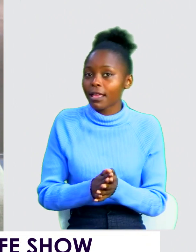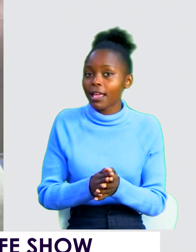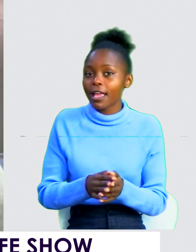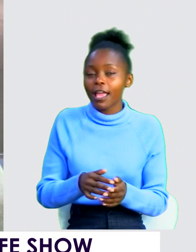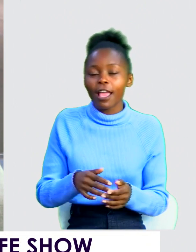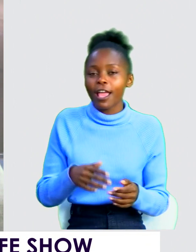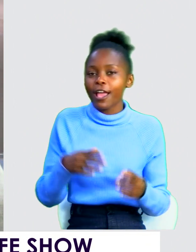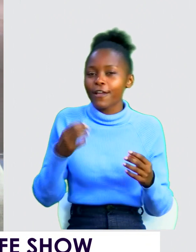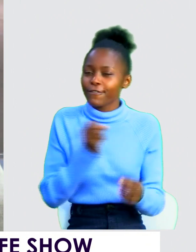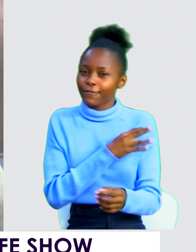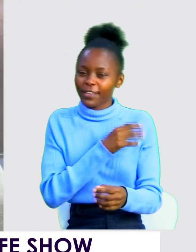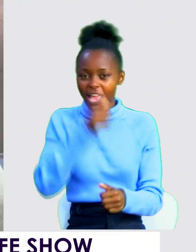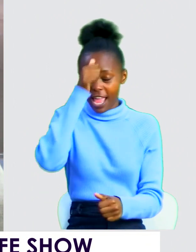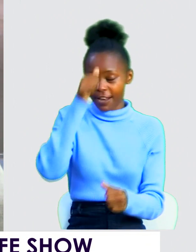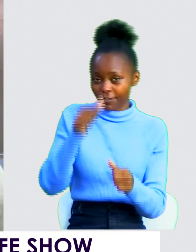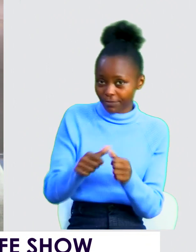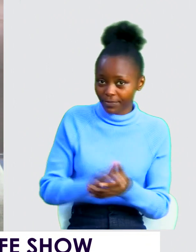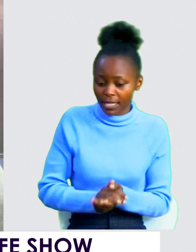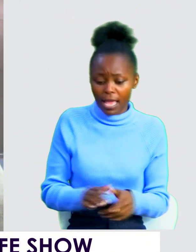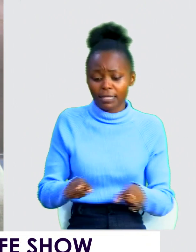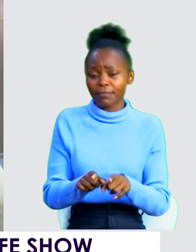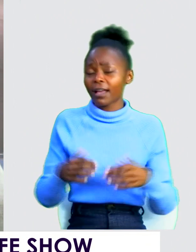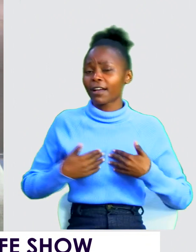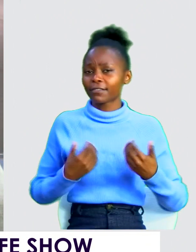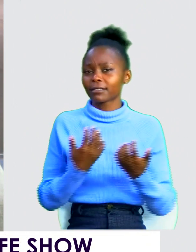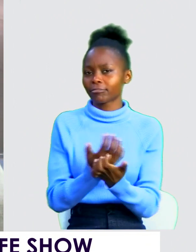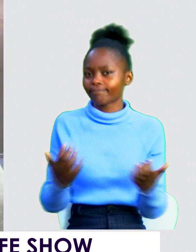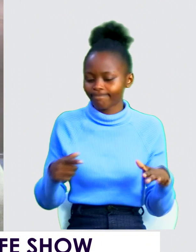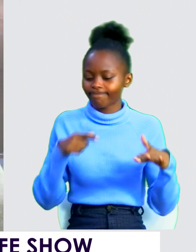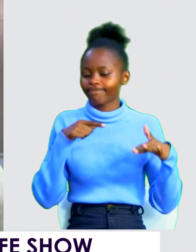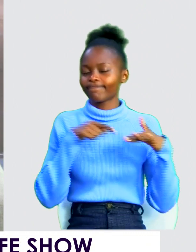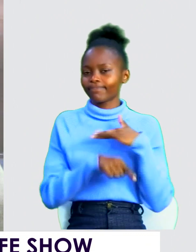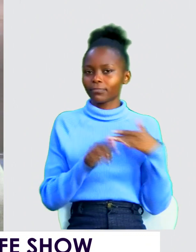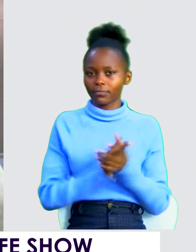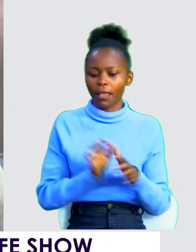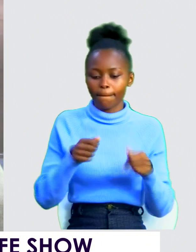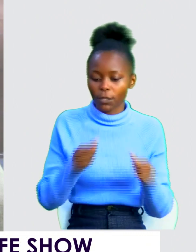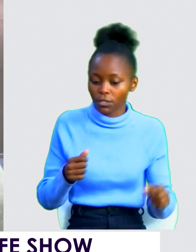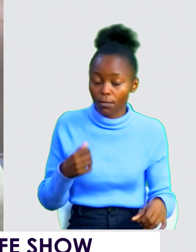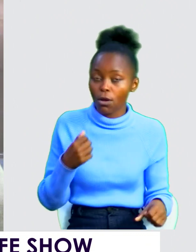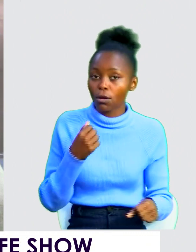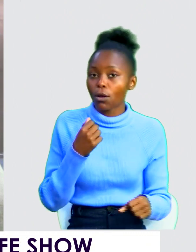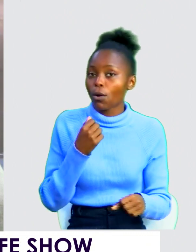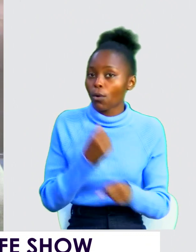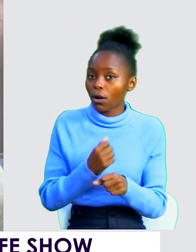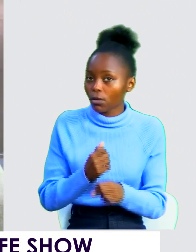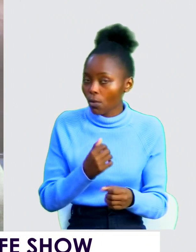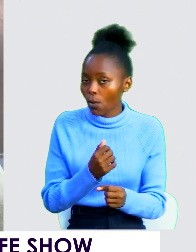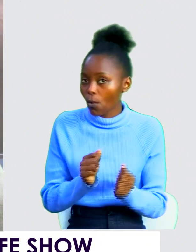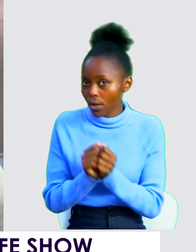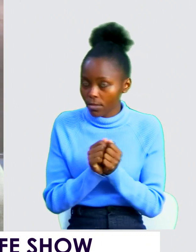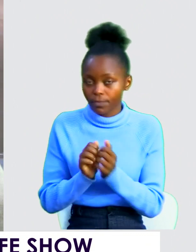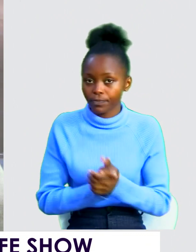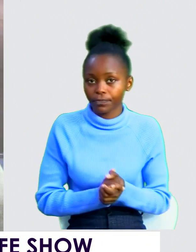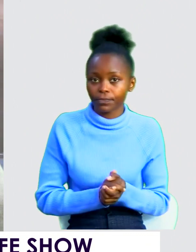are things that are so deep on the inside that they can't be dealt with by physical strength.